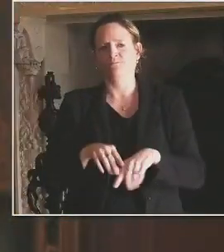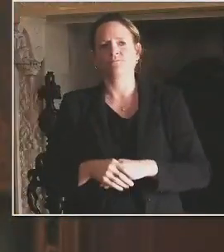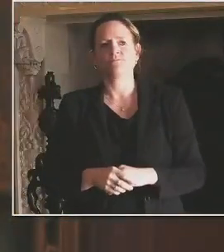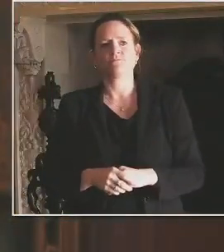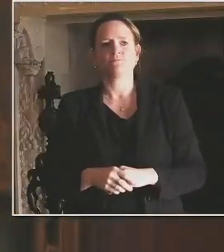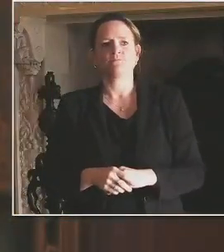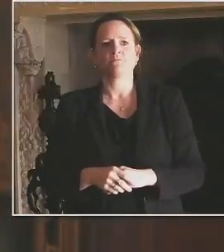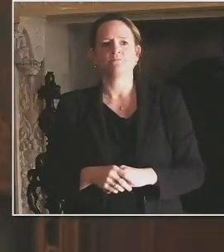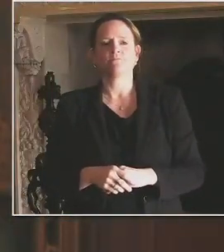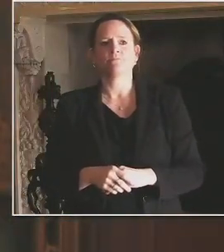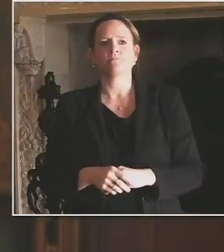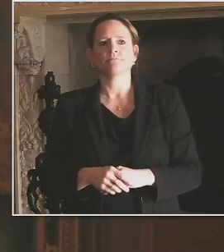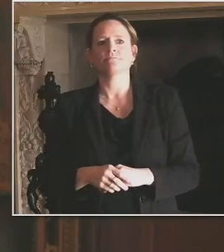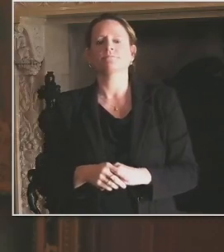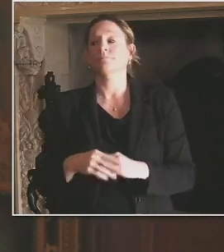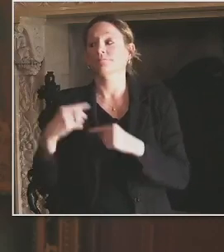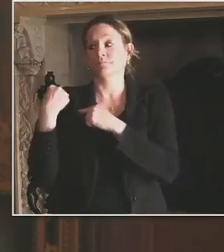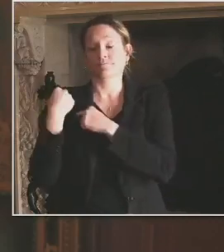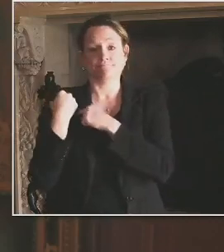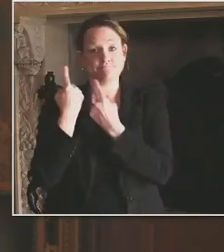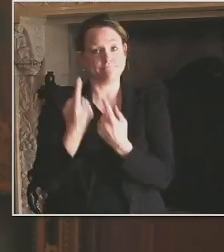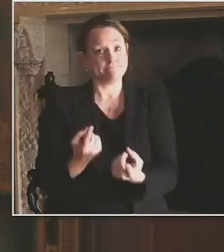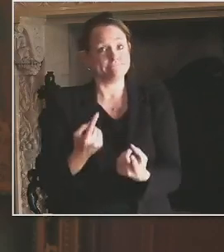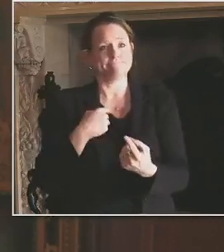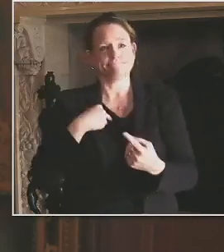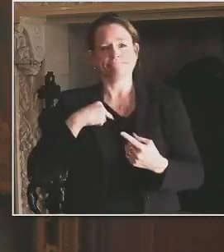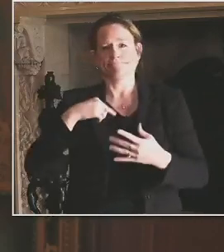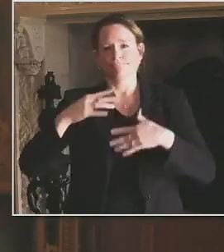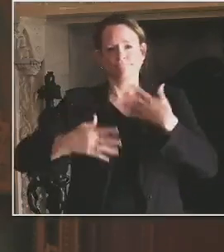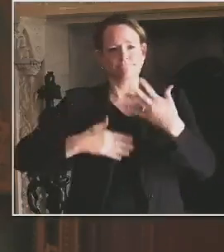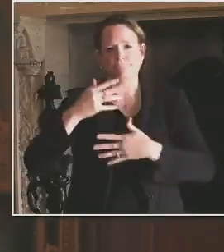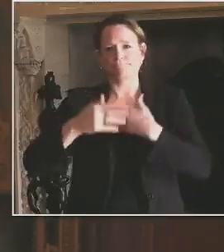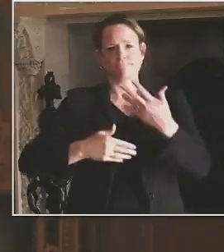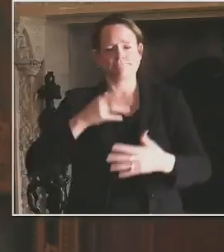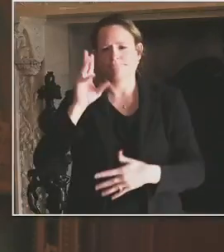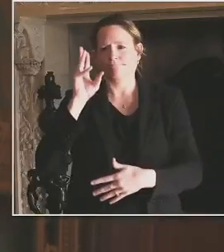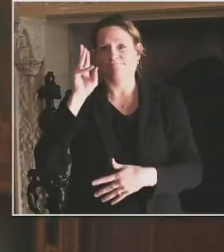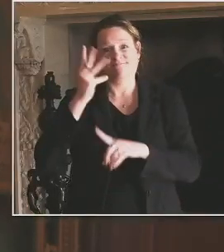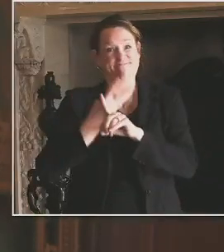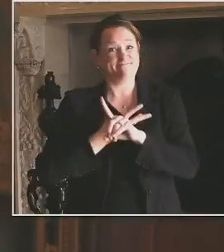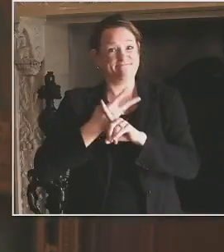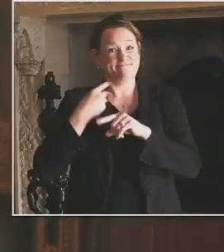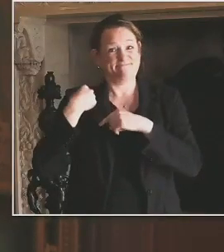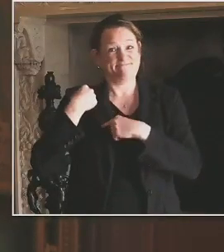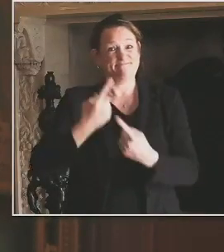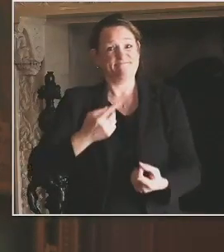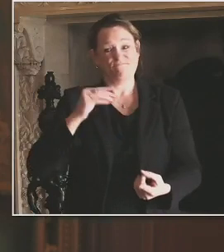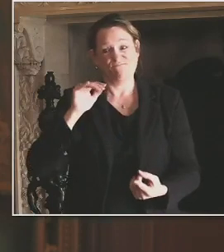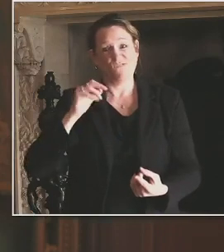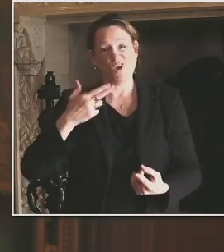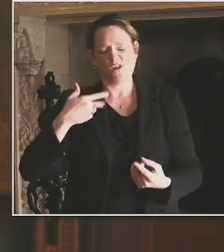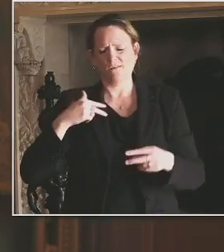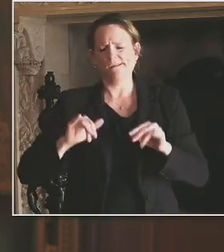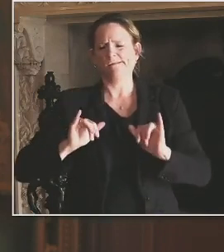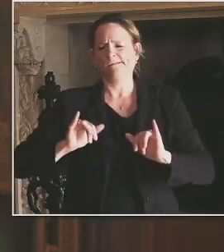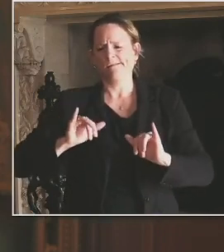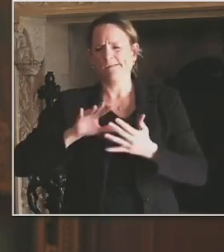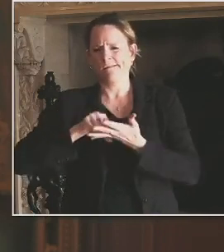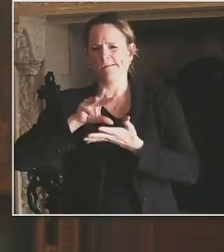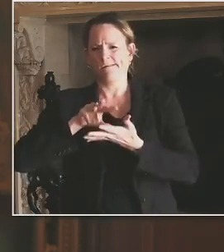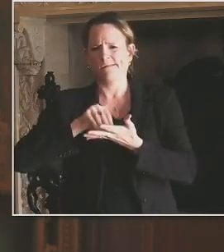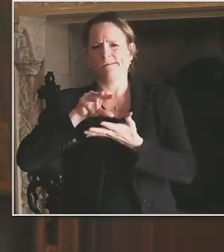more things about this pandemic as we've gone in the past 6 months in a large range of areas of science. But in terms of infection